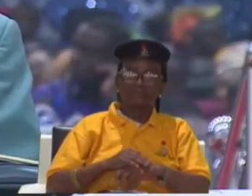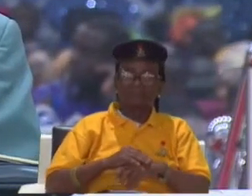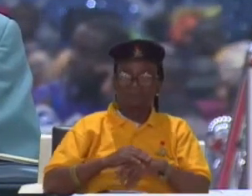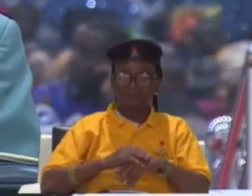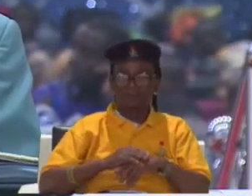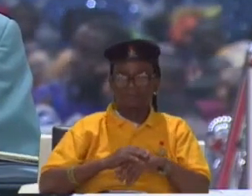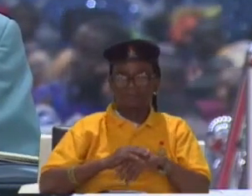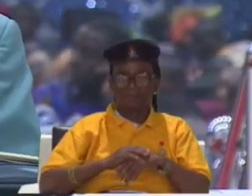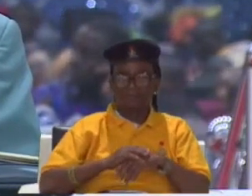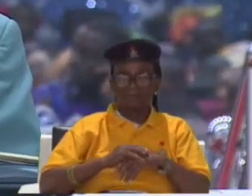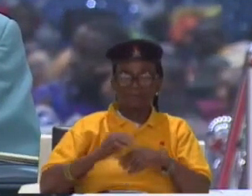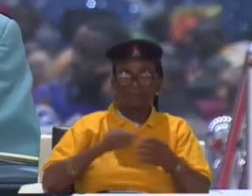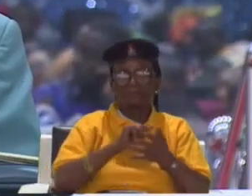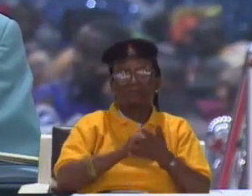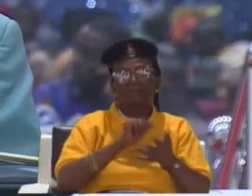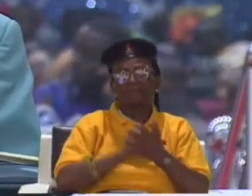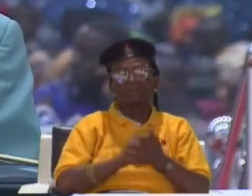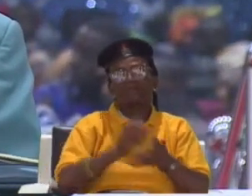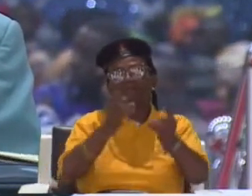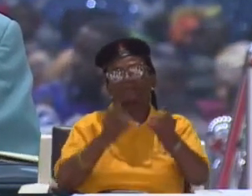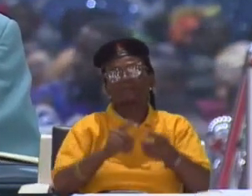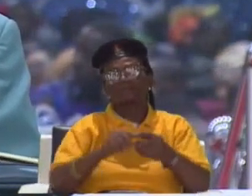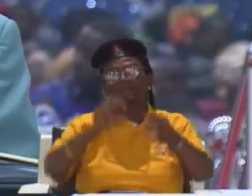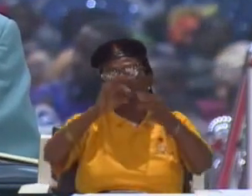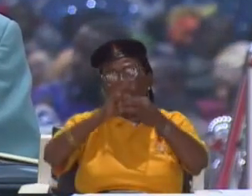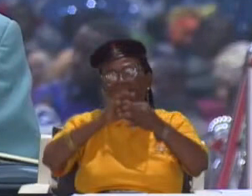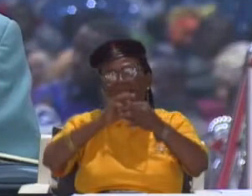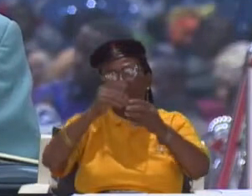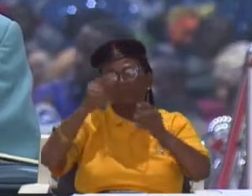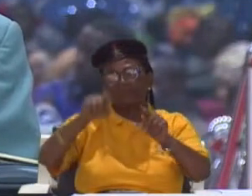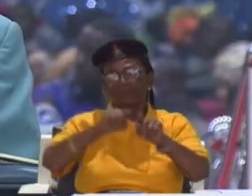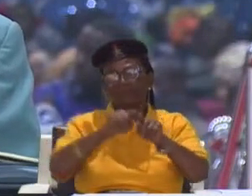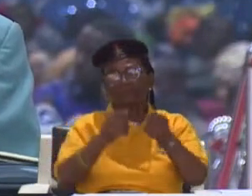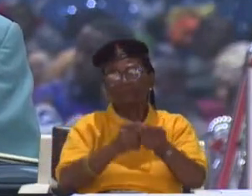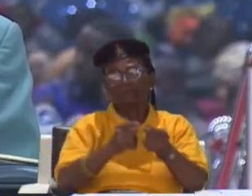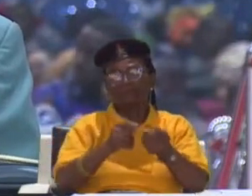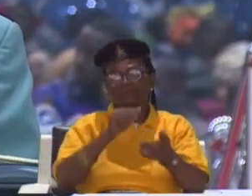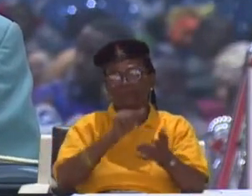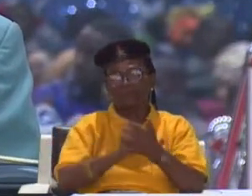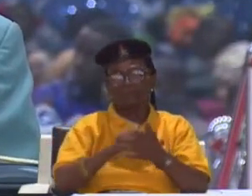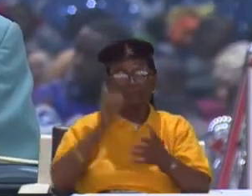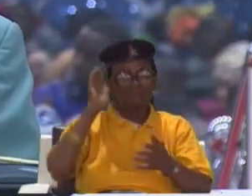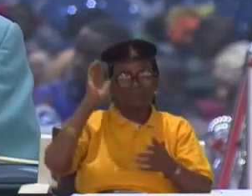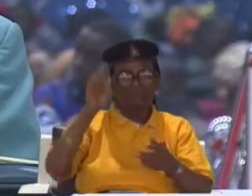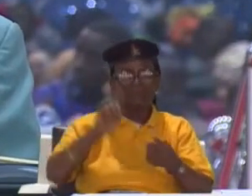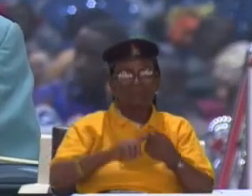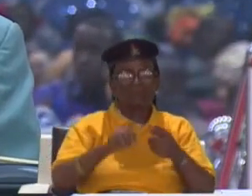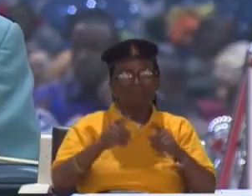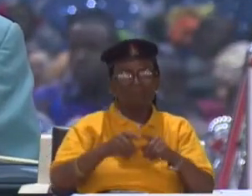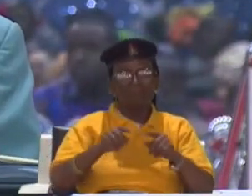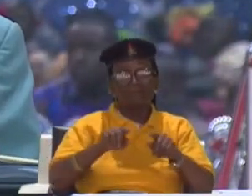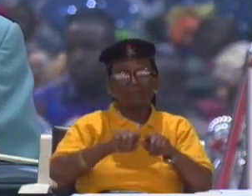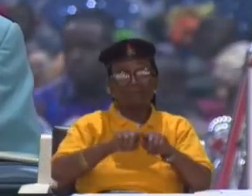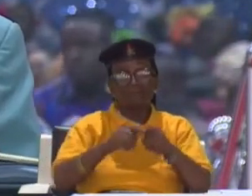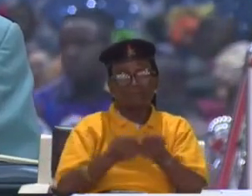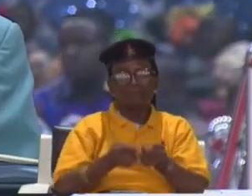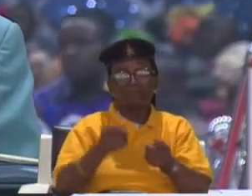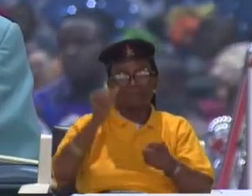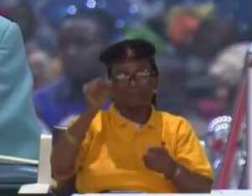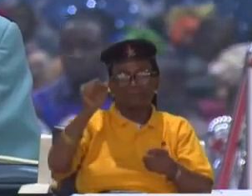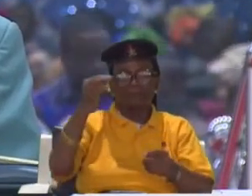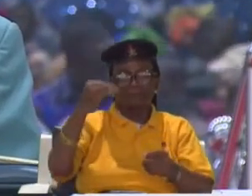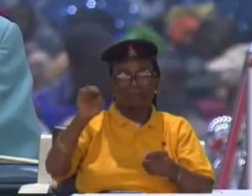That will be called Friends of Redeemer's